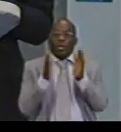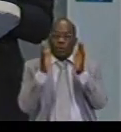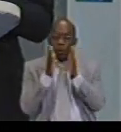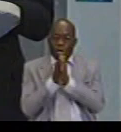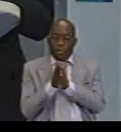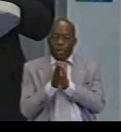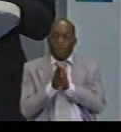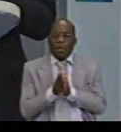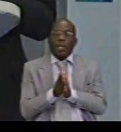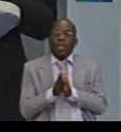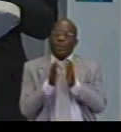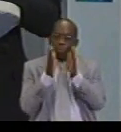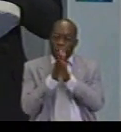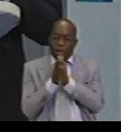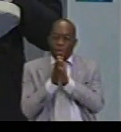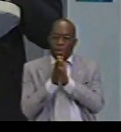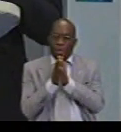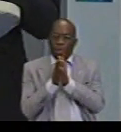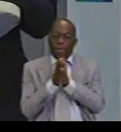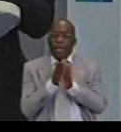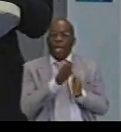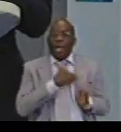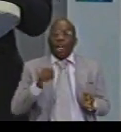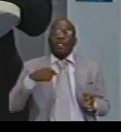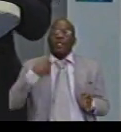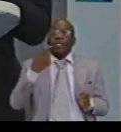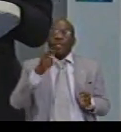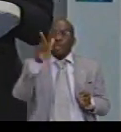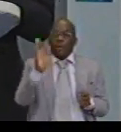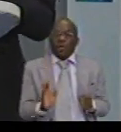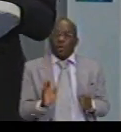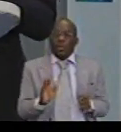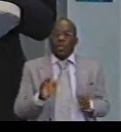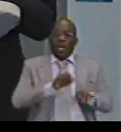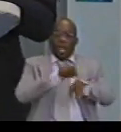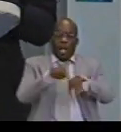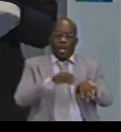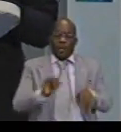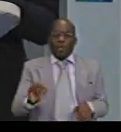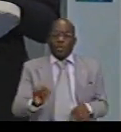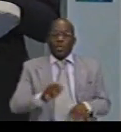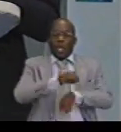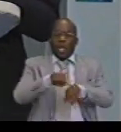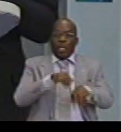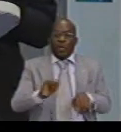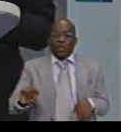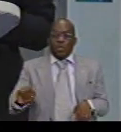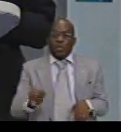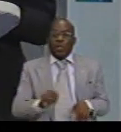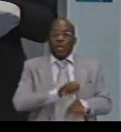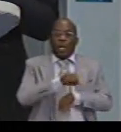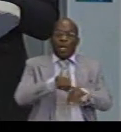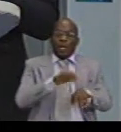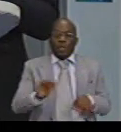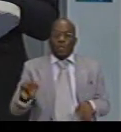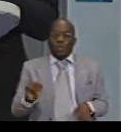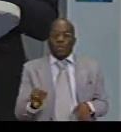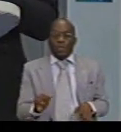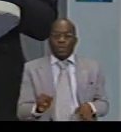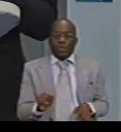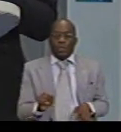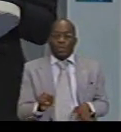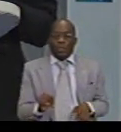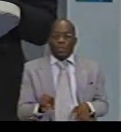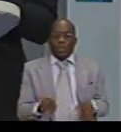Raise your voice and say, God, anointing, anointing, anointing